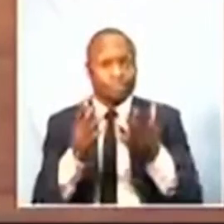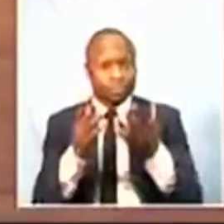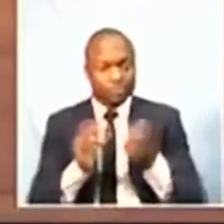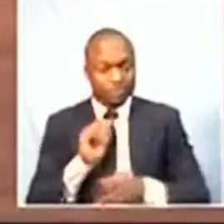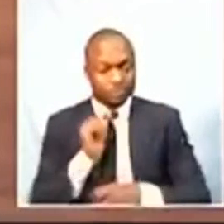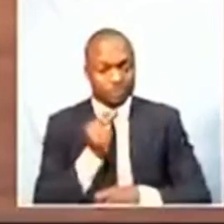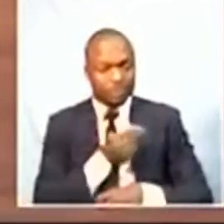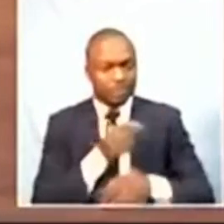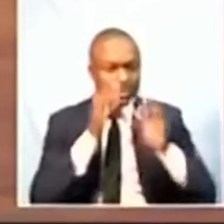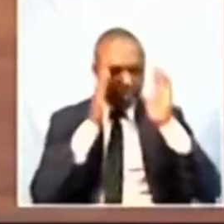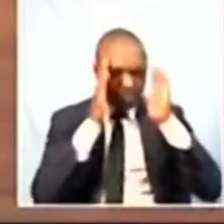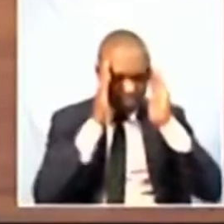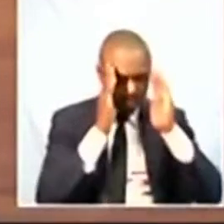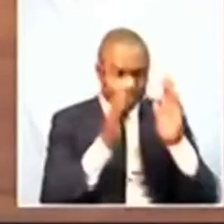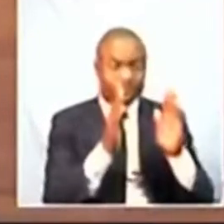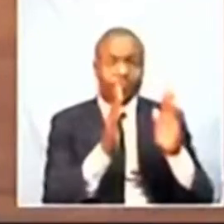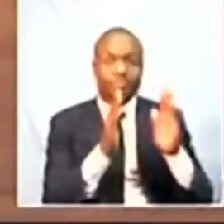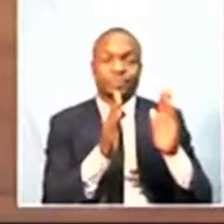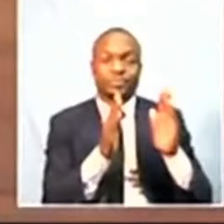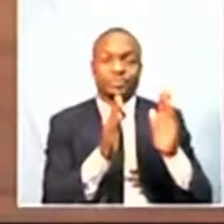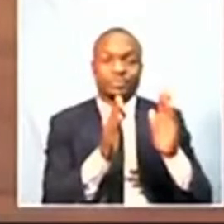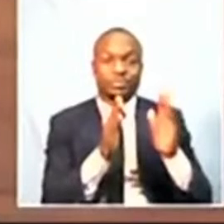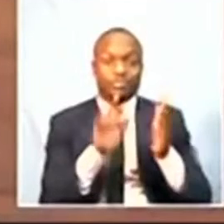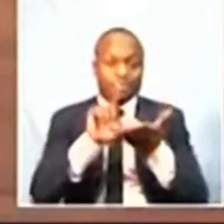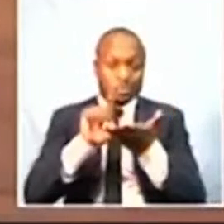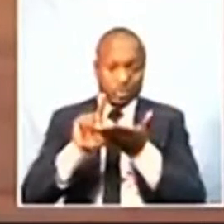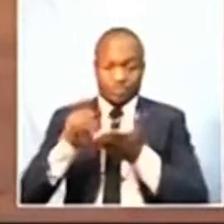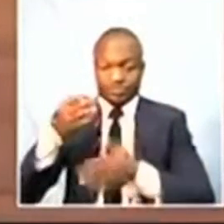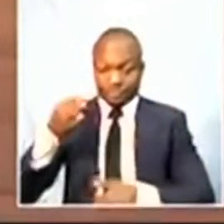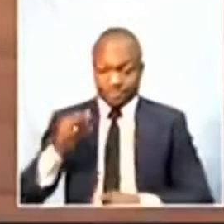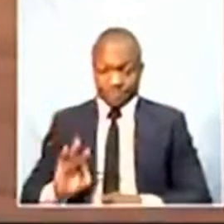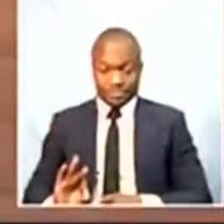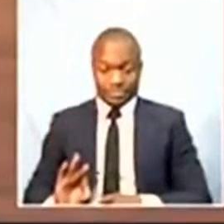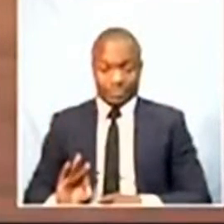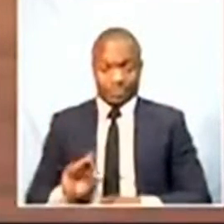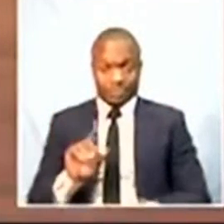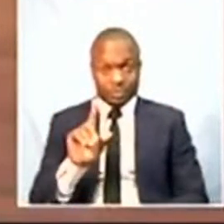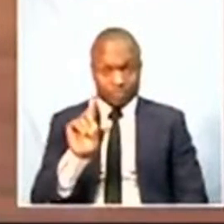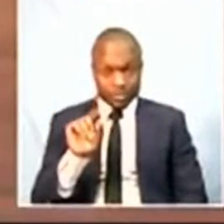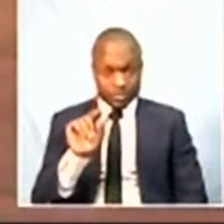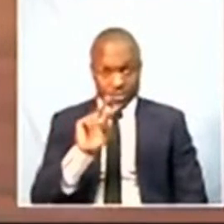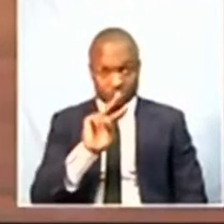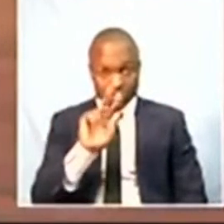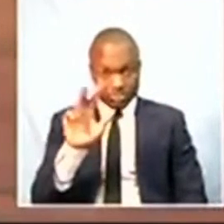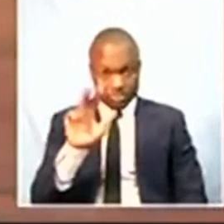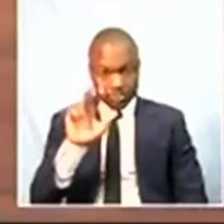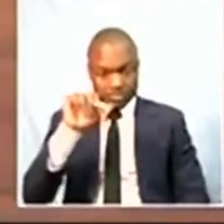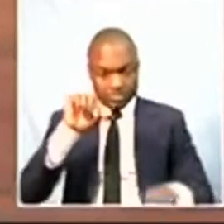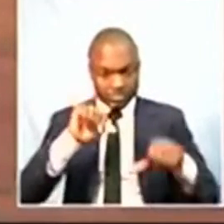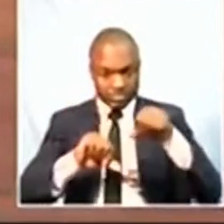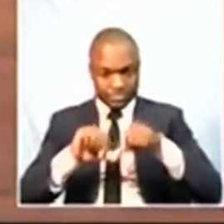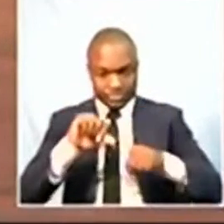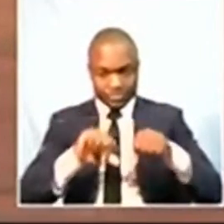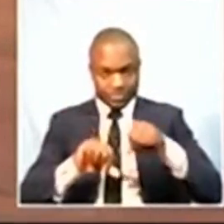to concentrate on the loan beneficiaries for 2023 audit.